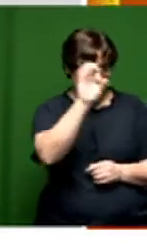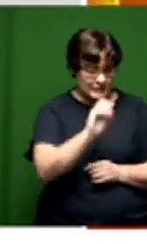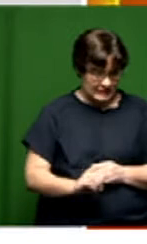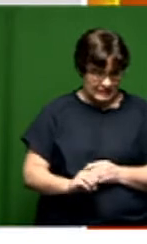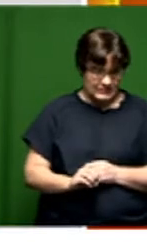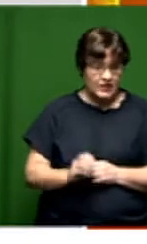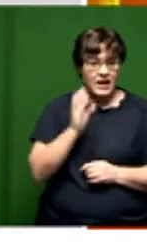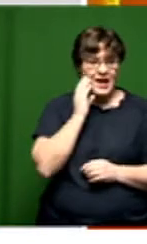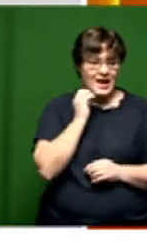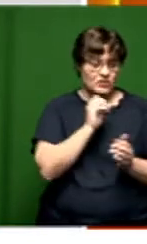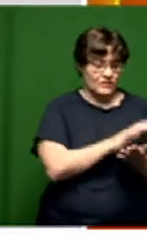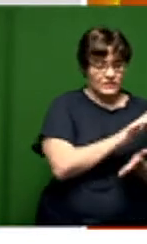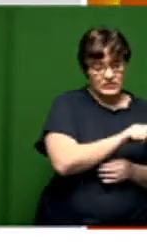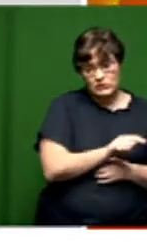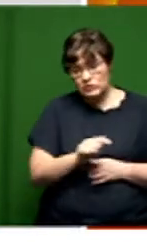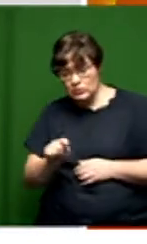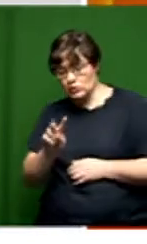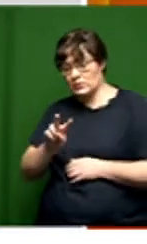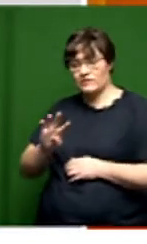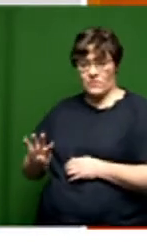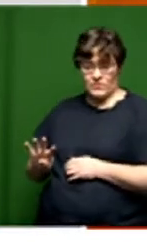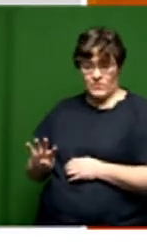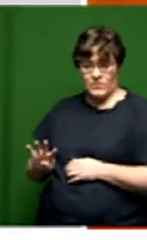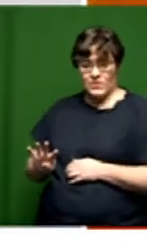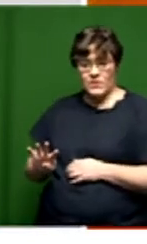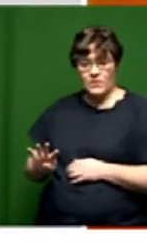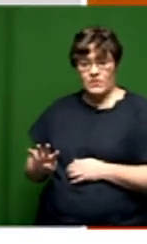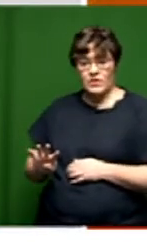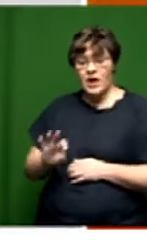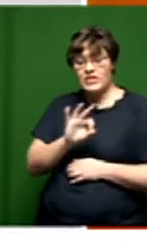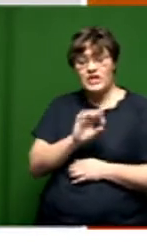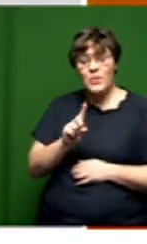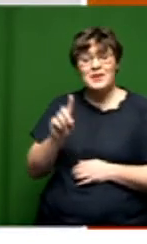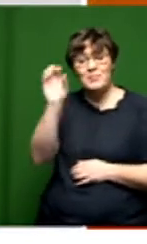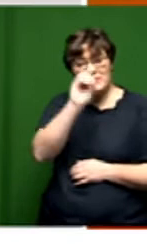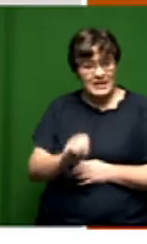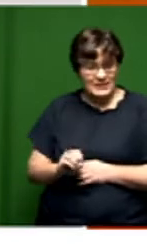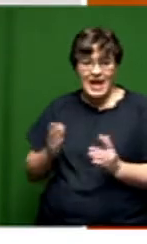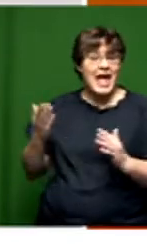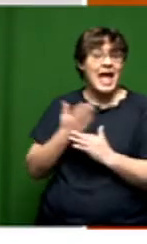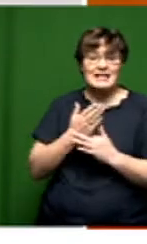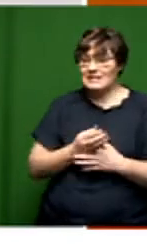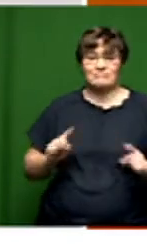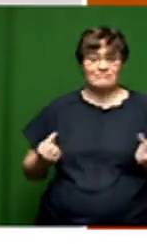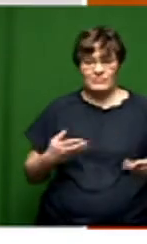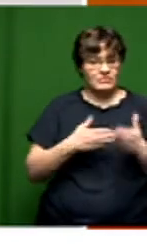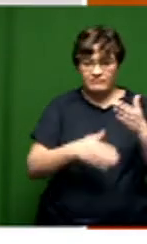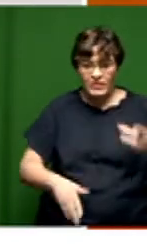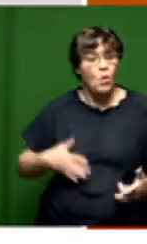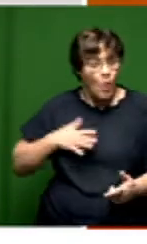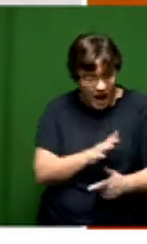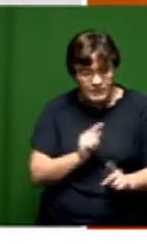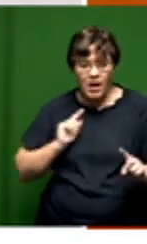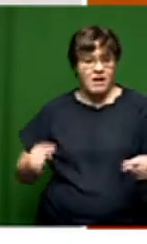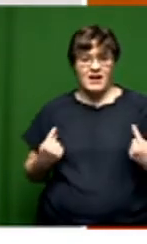girls aged 15 to 24, 31% are still not accessing. They want to access contraception,